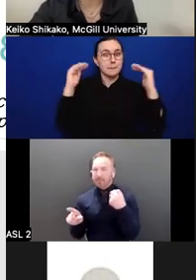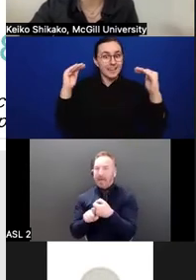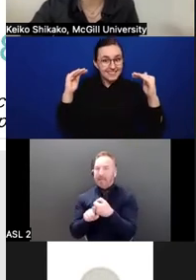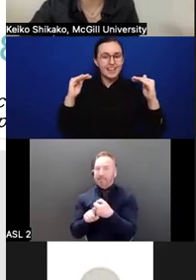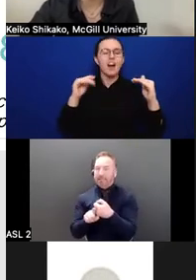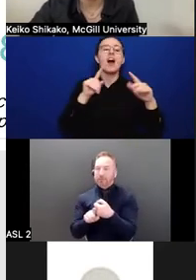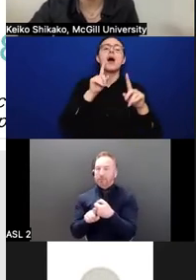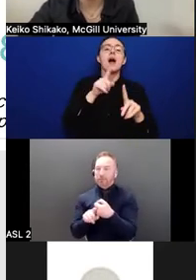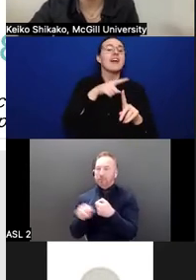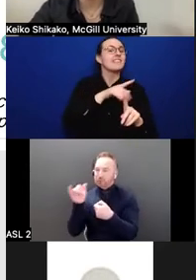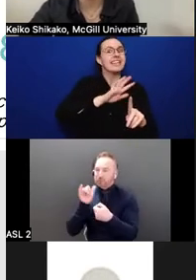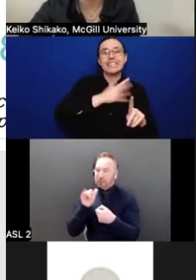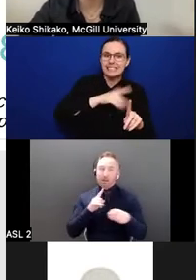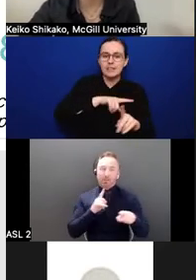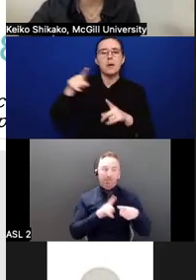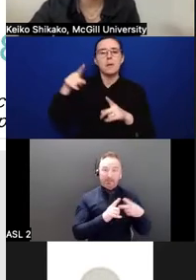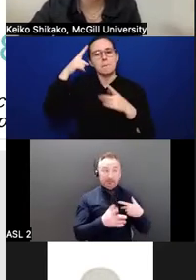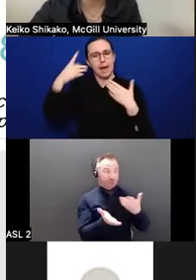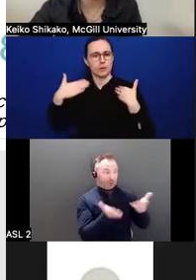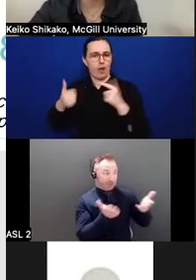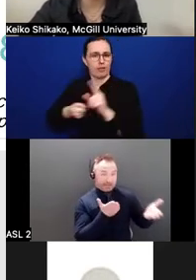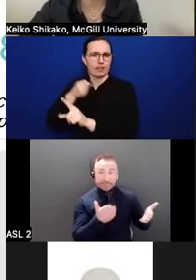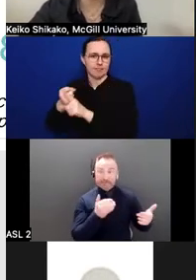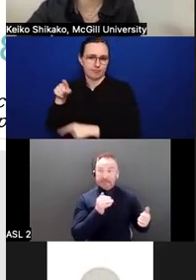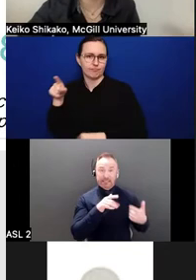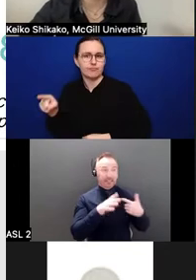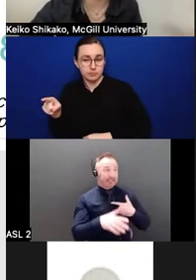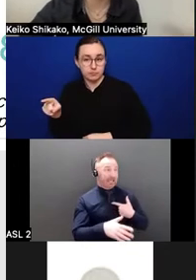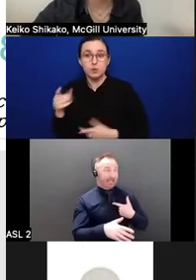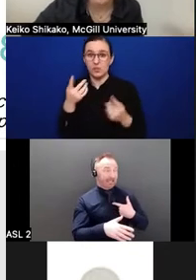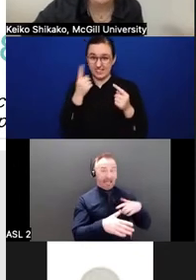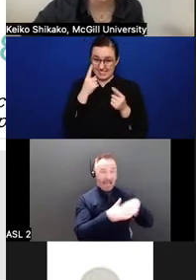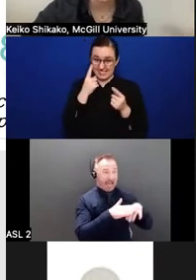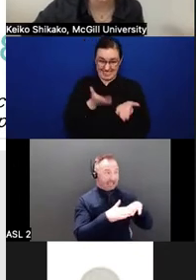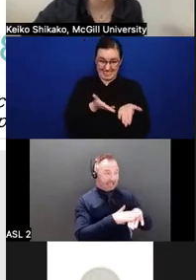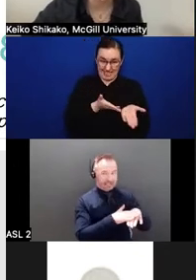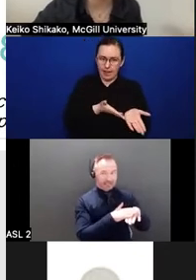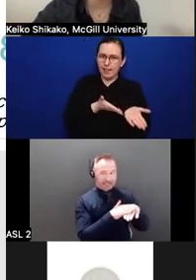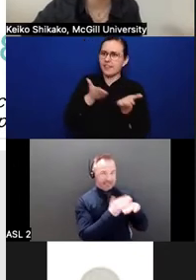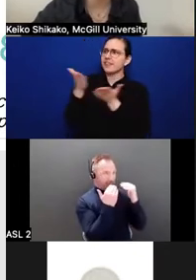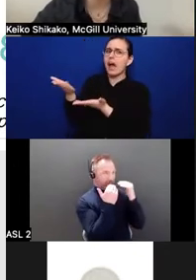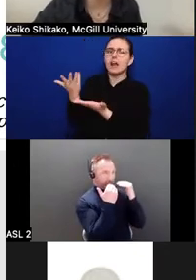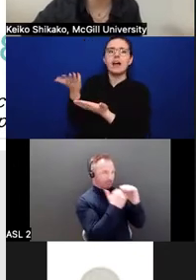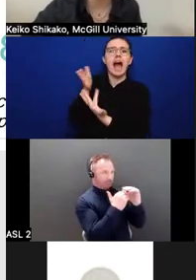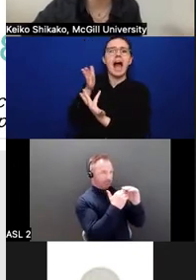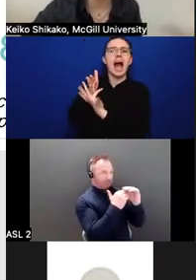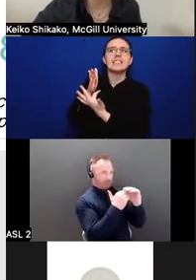combined with the lack of access to services is something that we need to look at closely and to assess how we can then